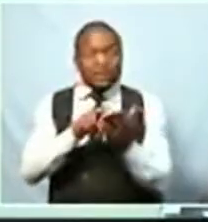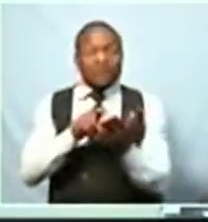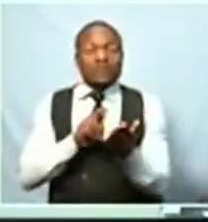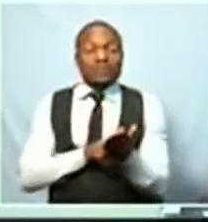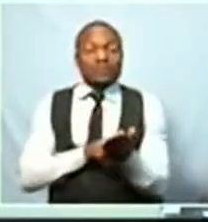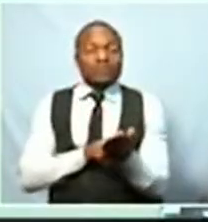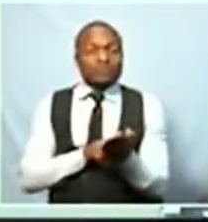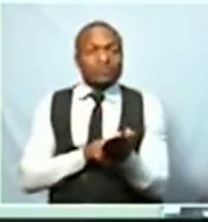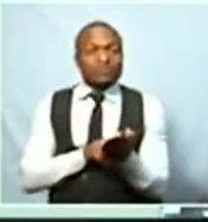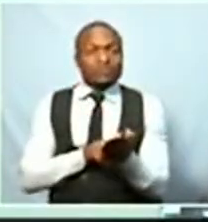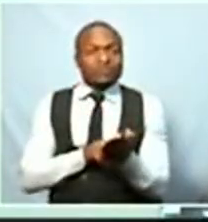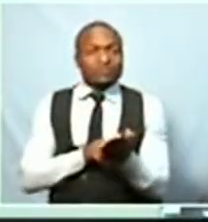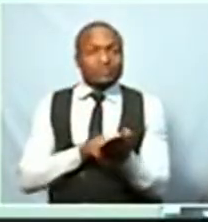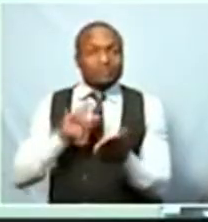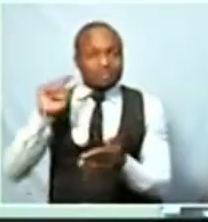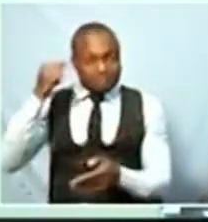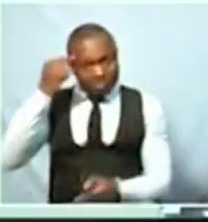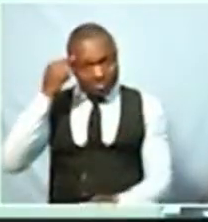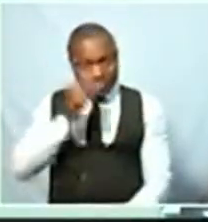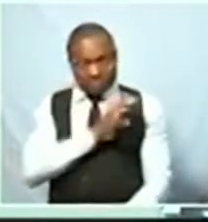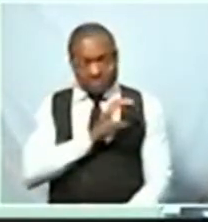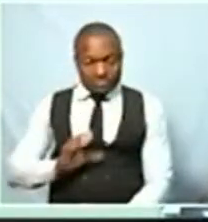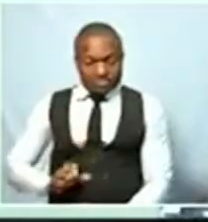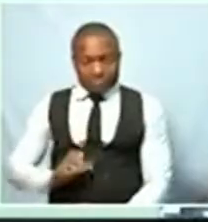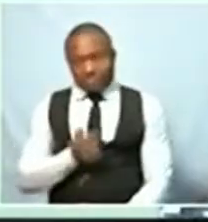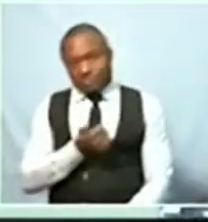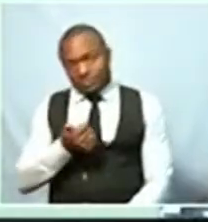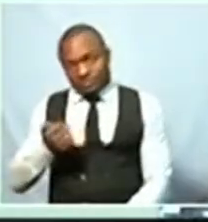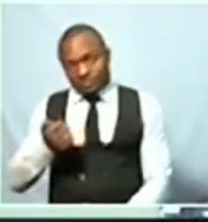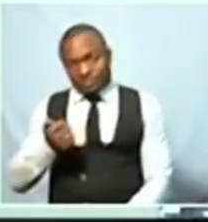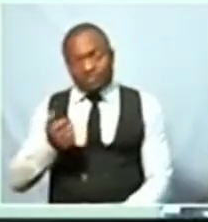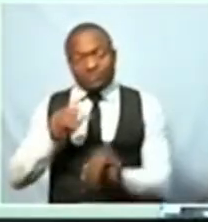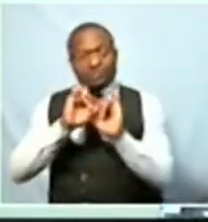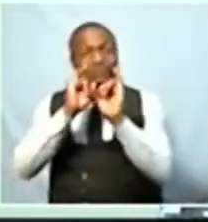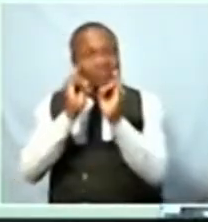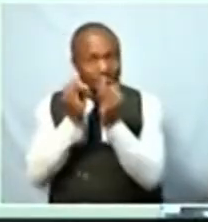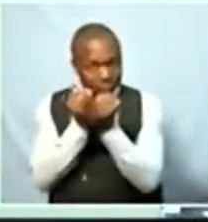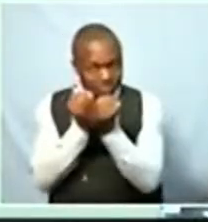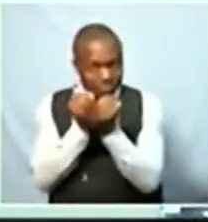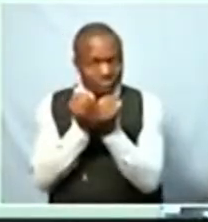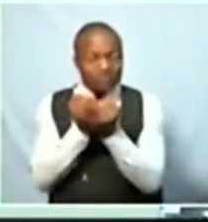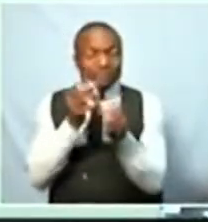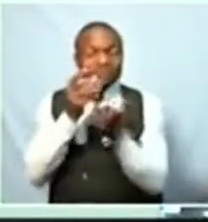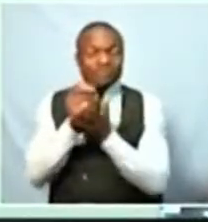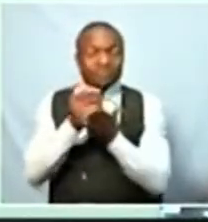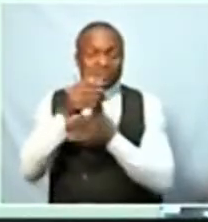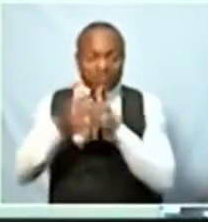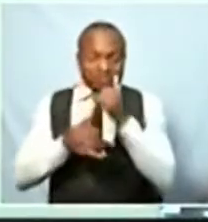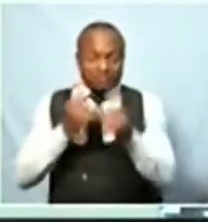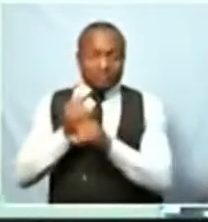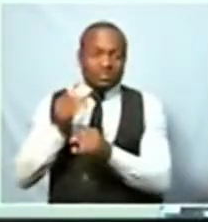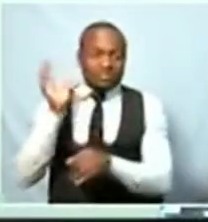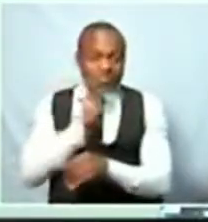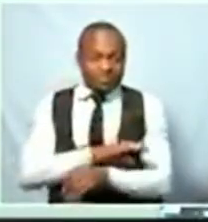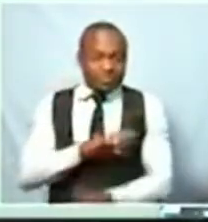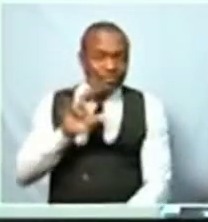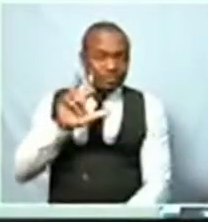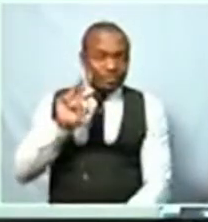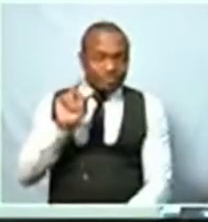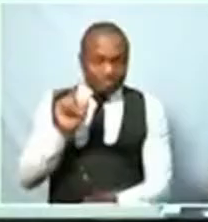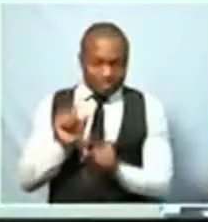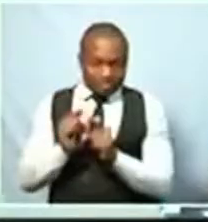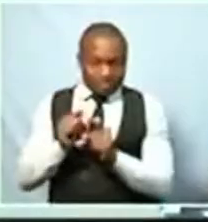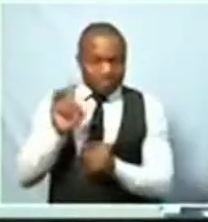on parastatal bodies and other statutory institutions for the financial year ended 31st December